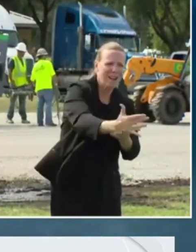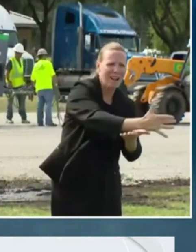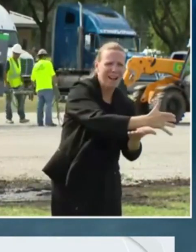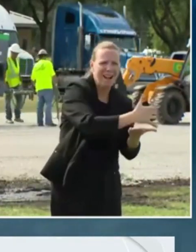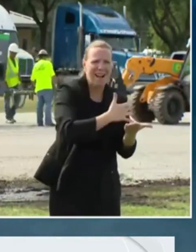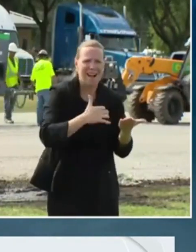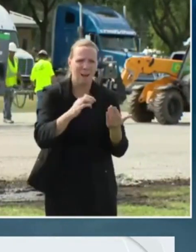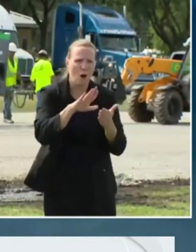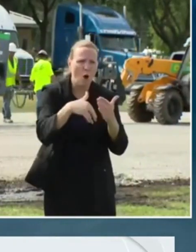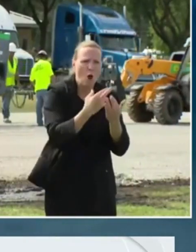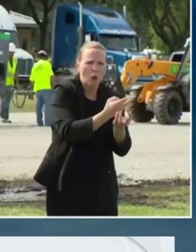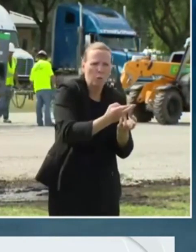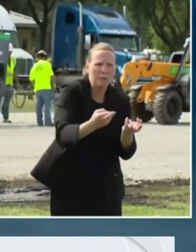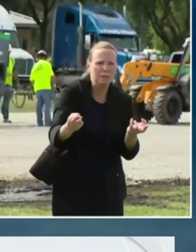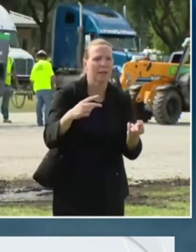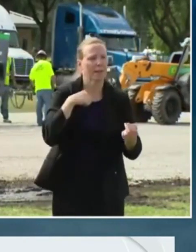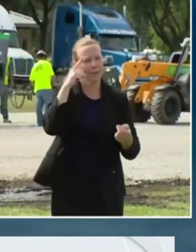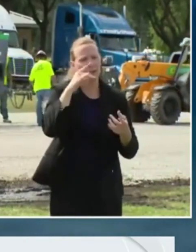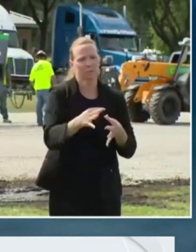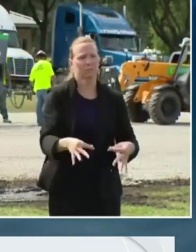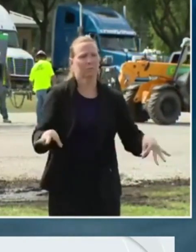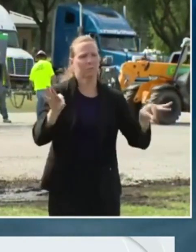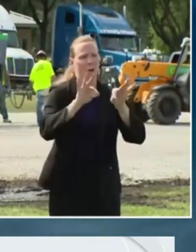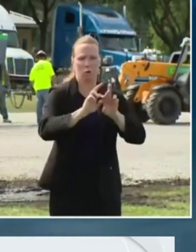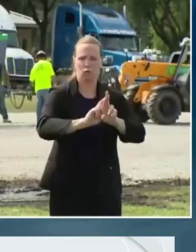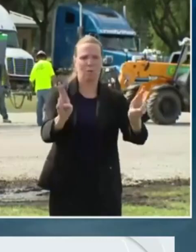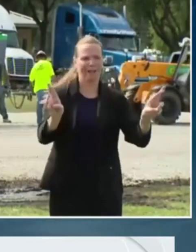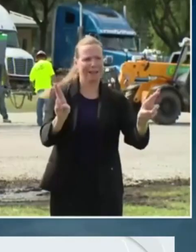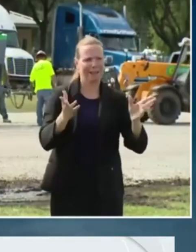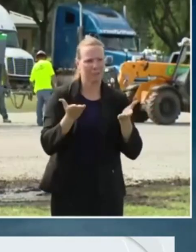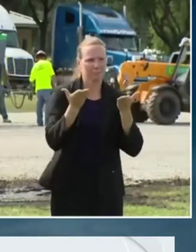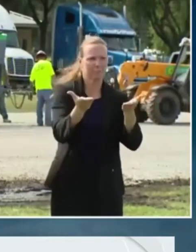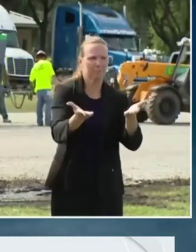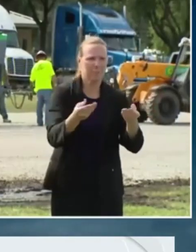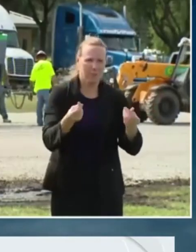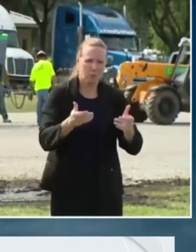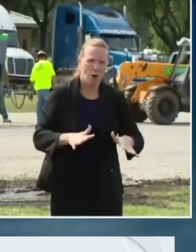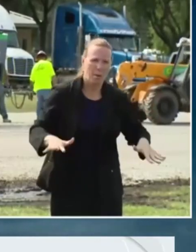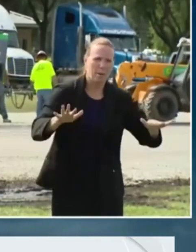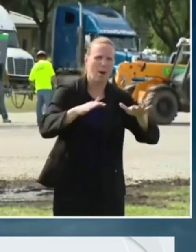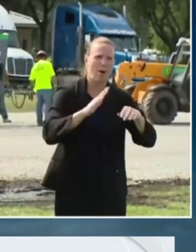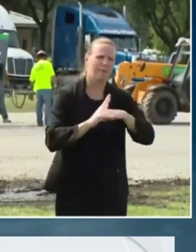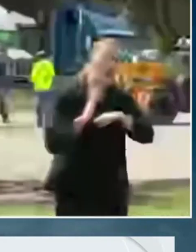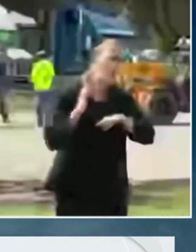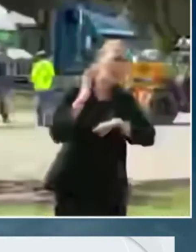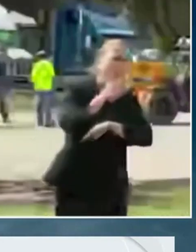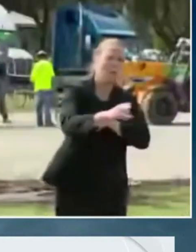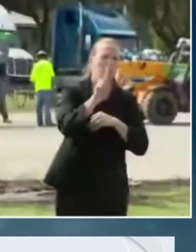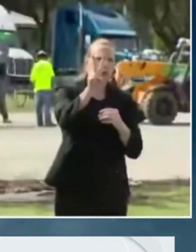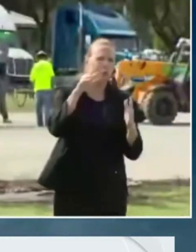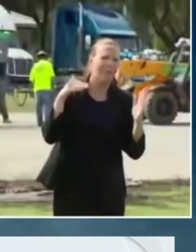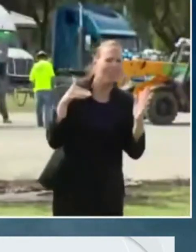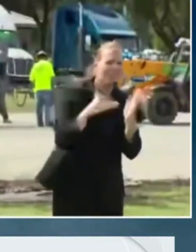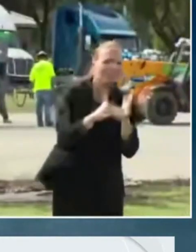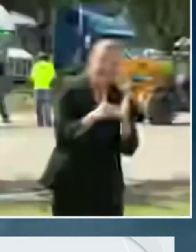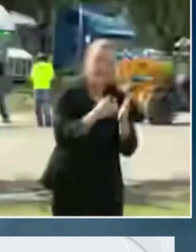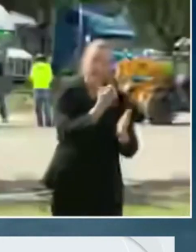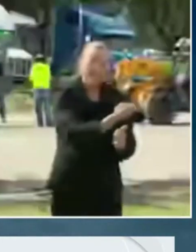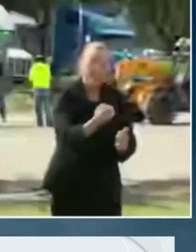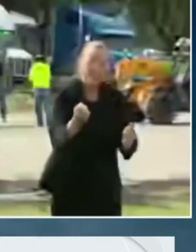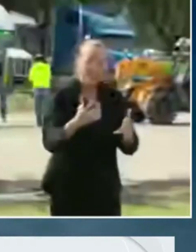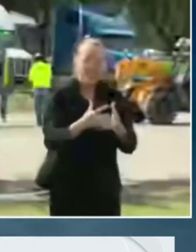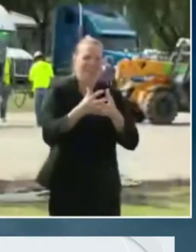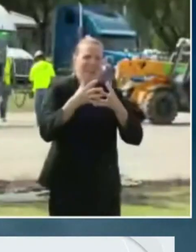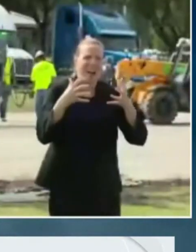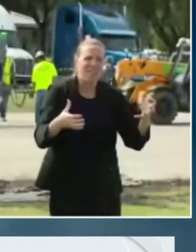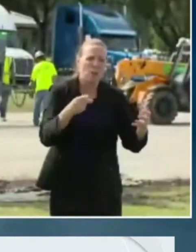really, really important. So on this property, you got over 2,000 pieces of equipment, including a lot of pumps, a lot of generators,